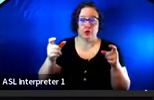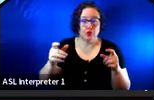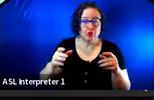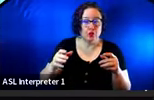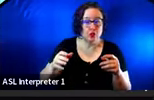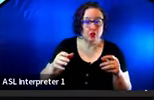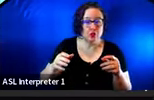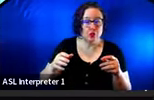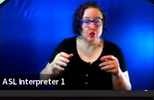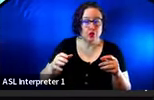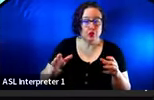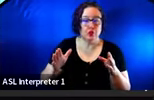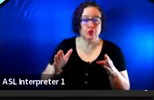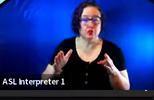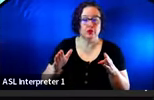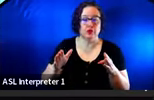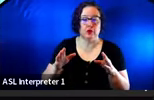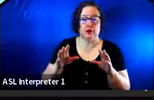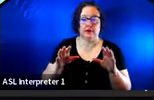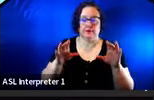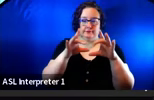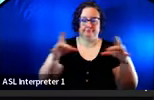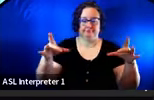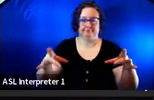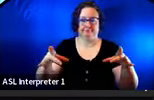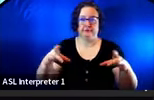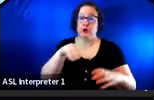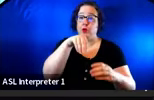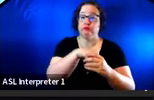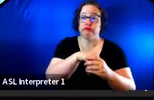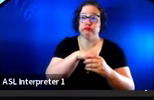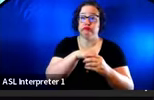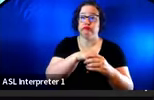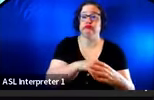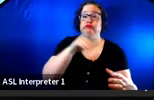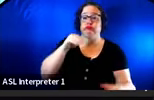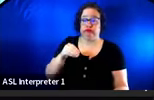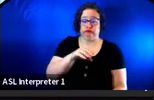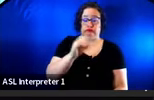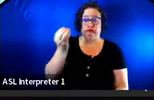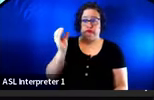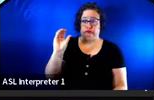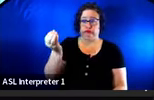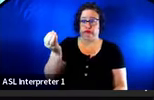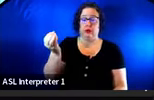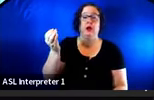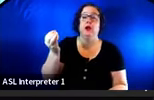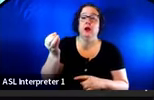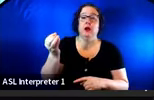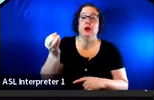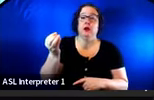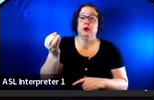on the side of the console that are dockable and detachable. Once they're detached, there's no way to really bring